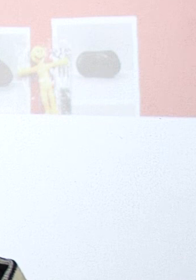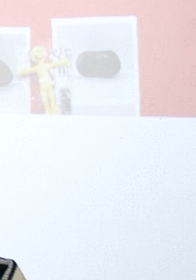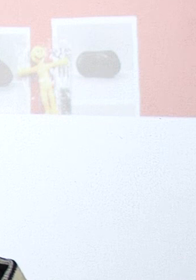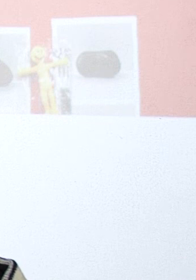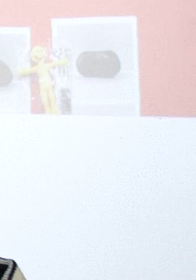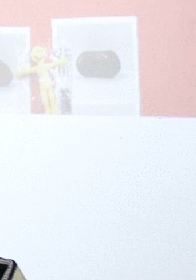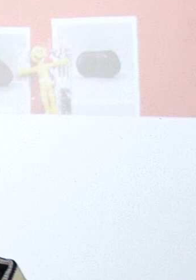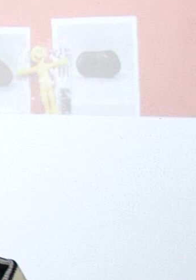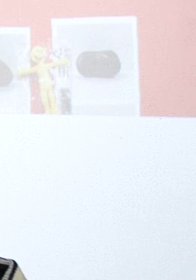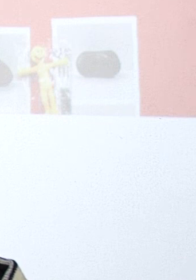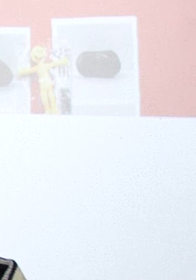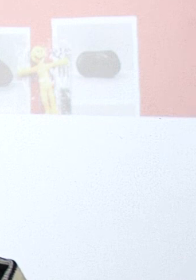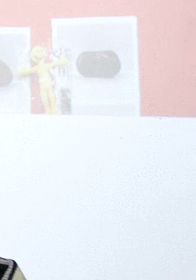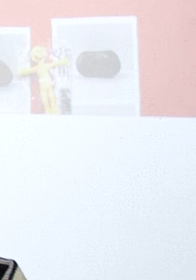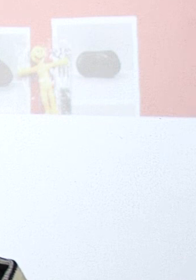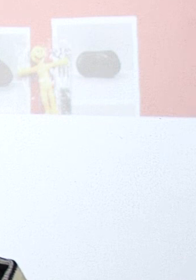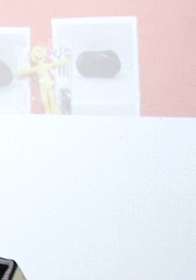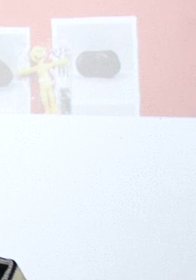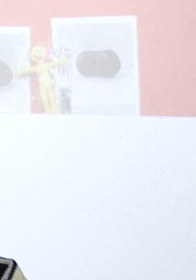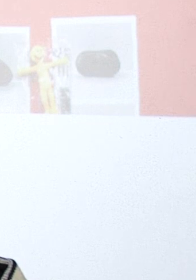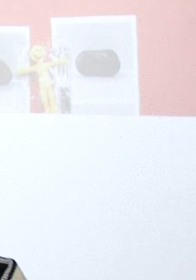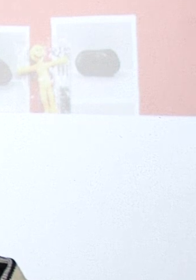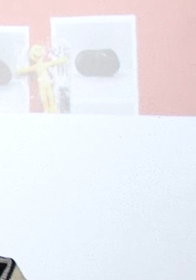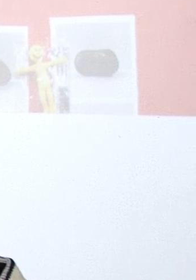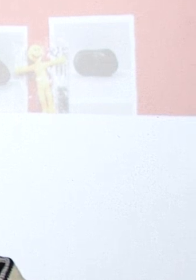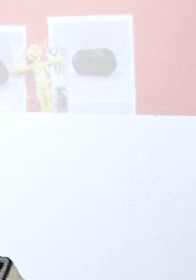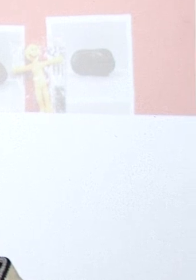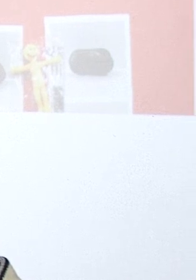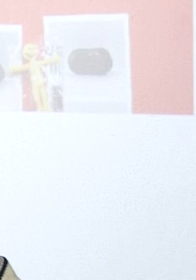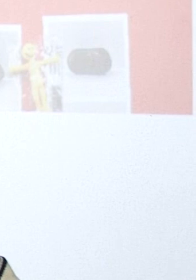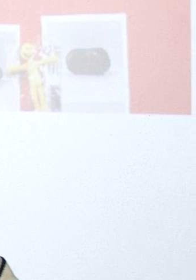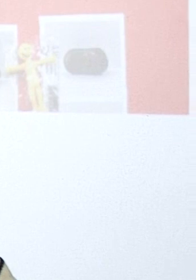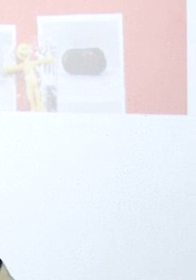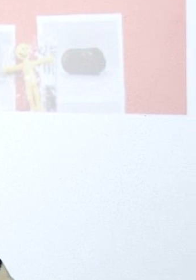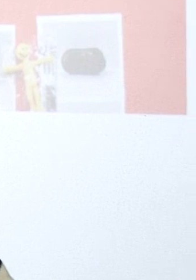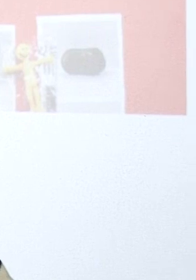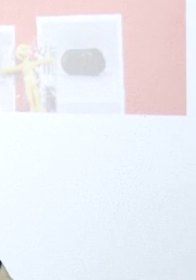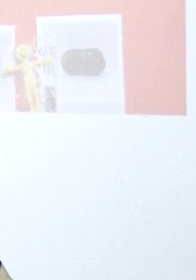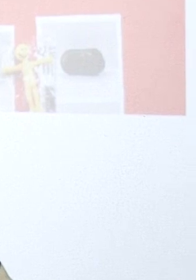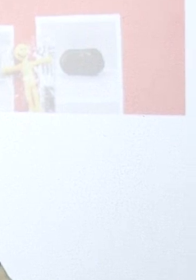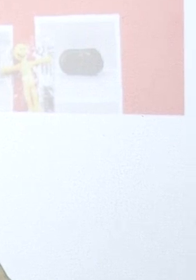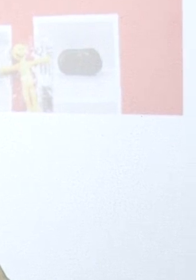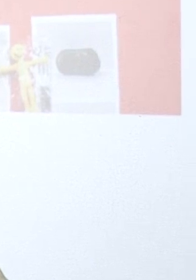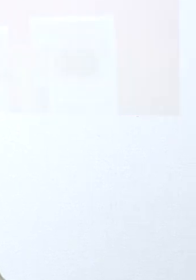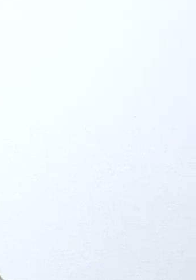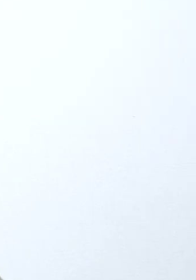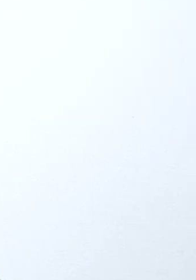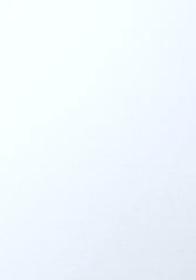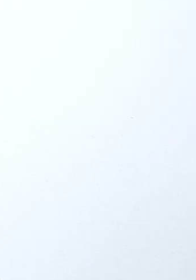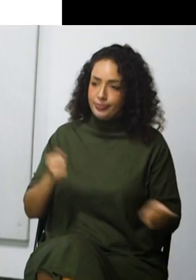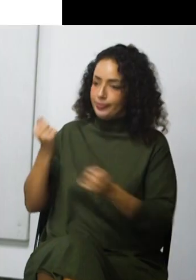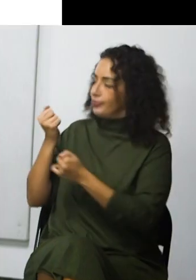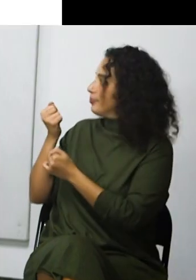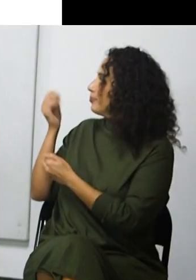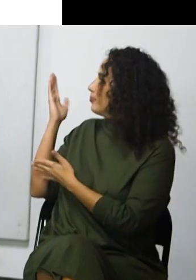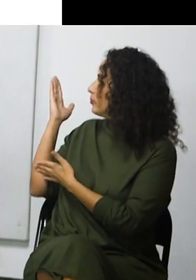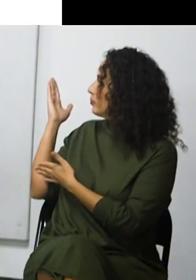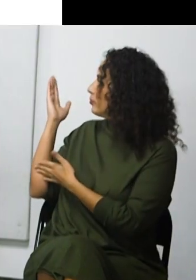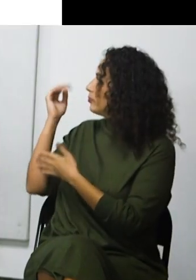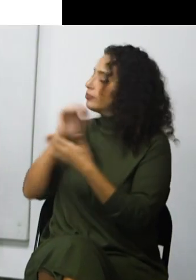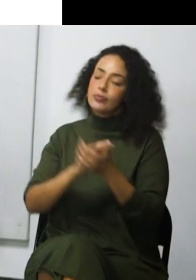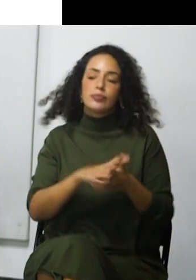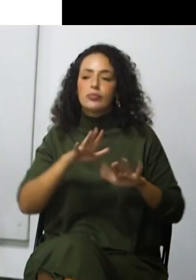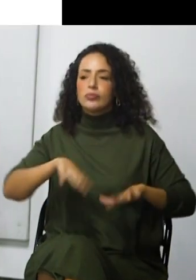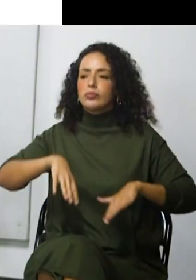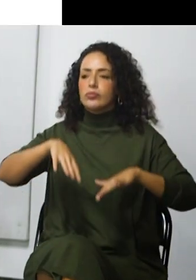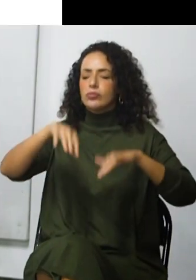access consultancy with design studios as well. Cool, so next slide, please. I wanted to